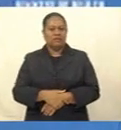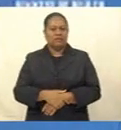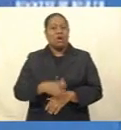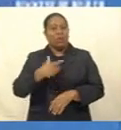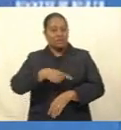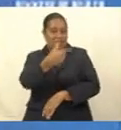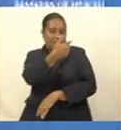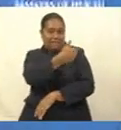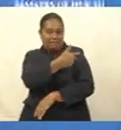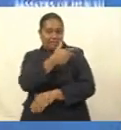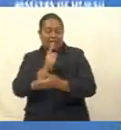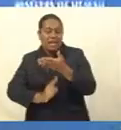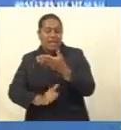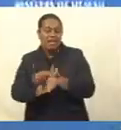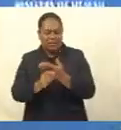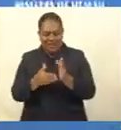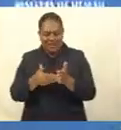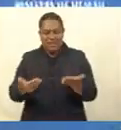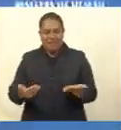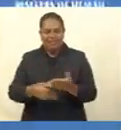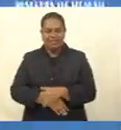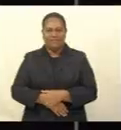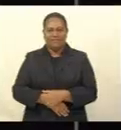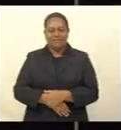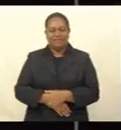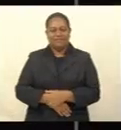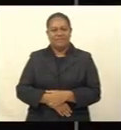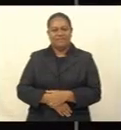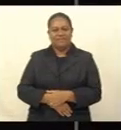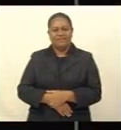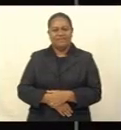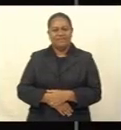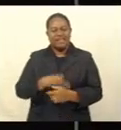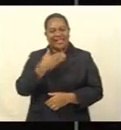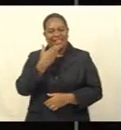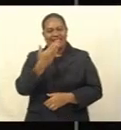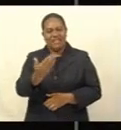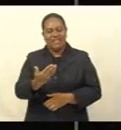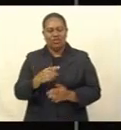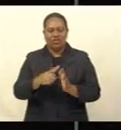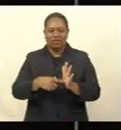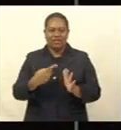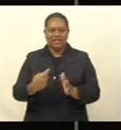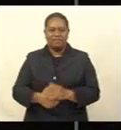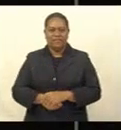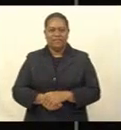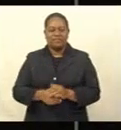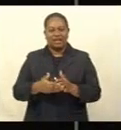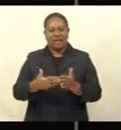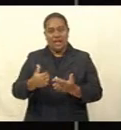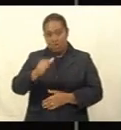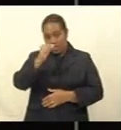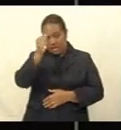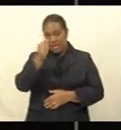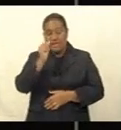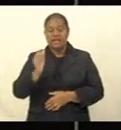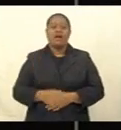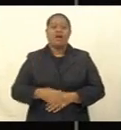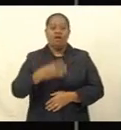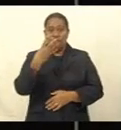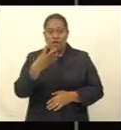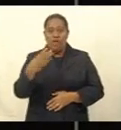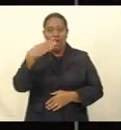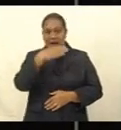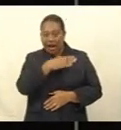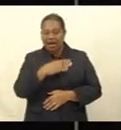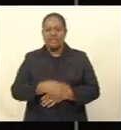vaccination program that we have. Atela. Thanks, Josiah. India recorded more than 400,000